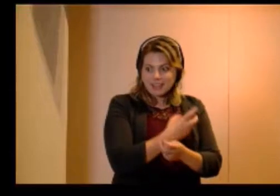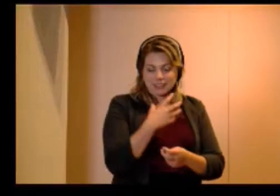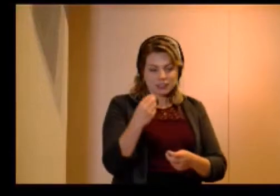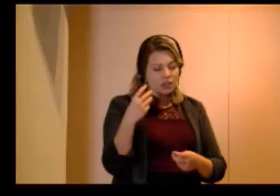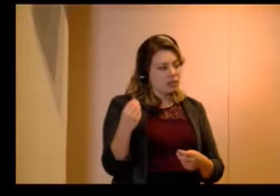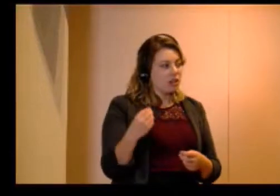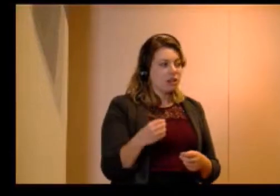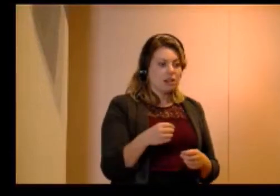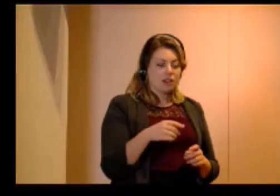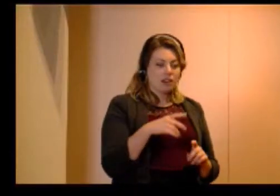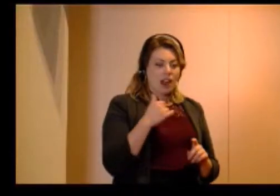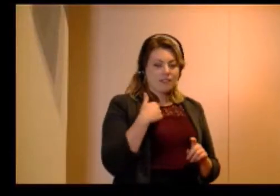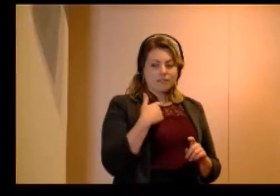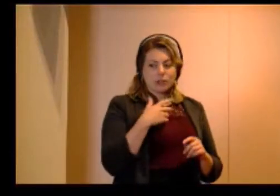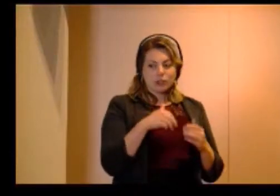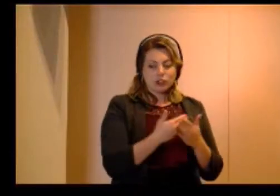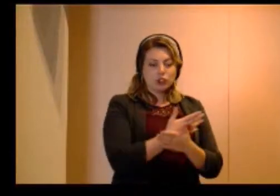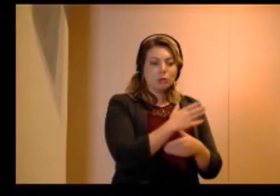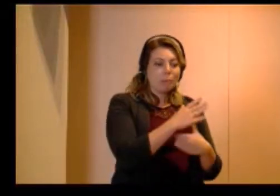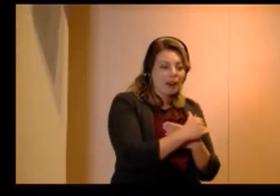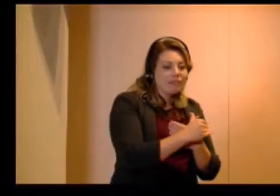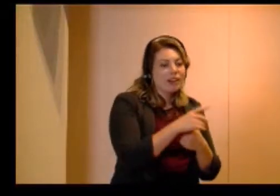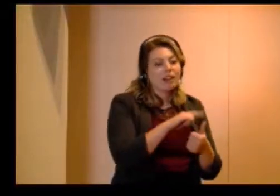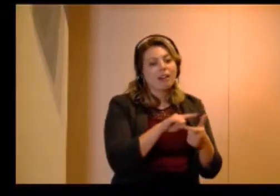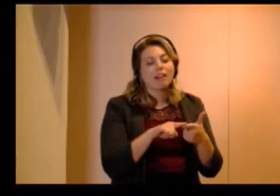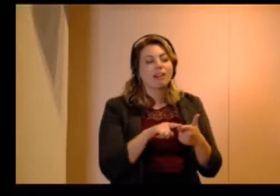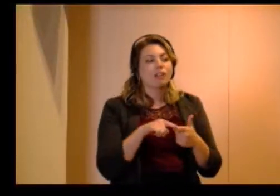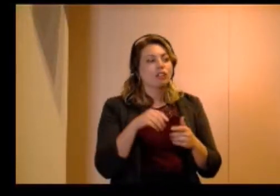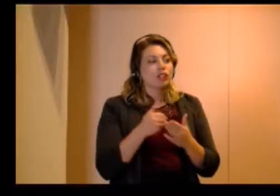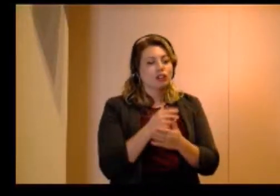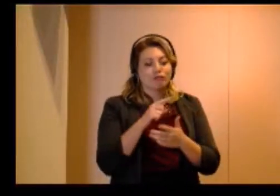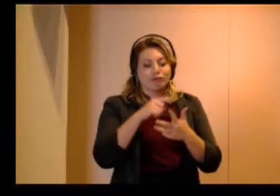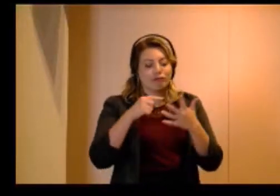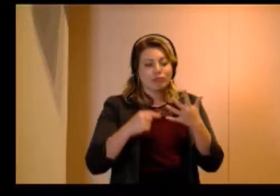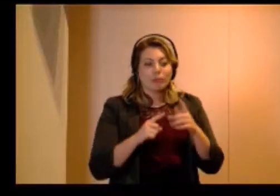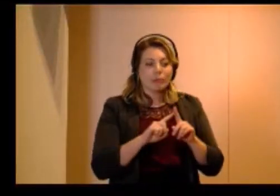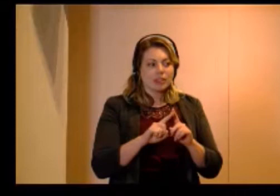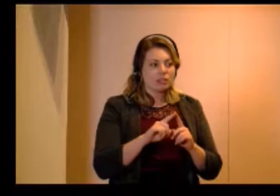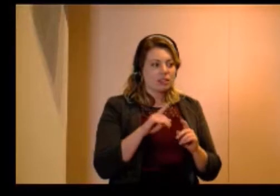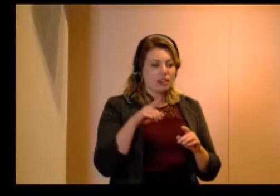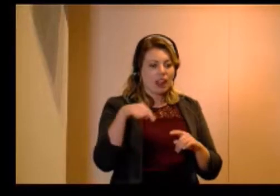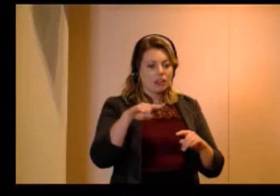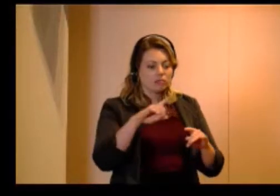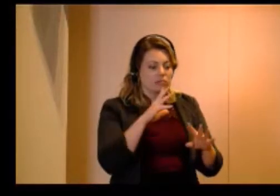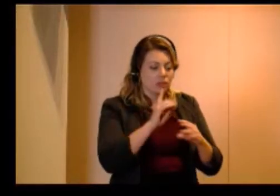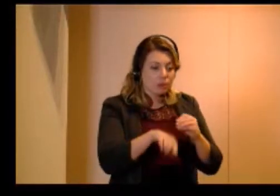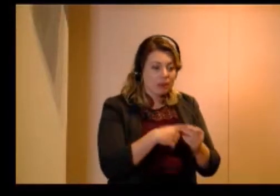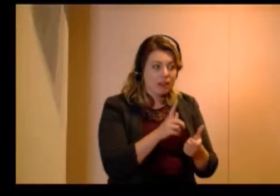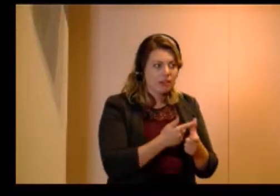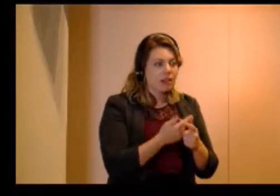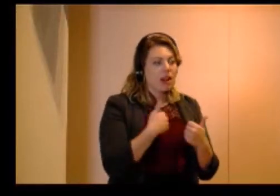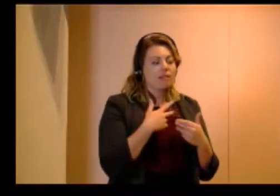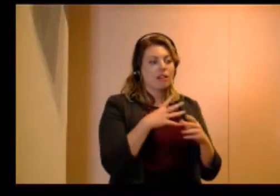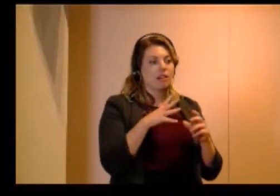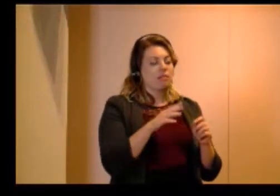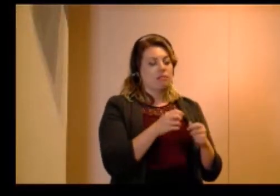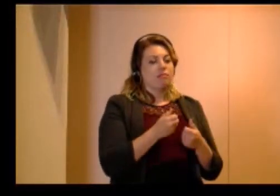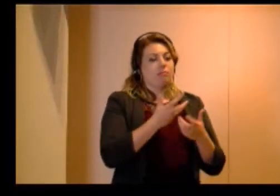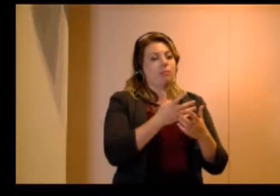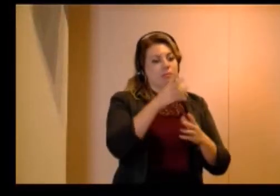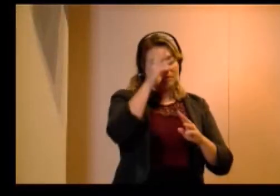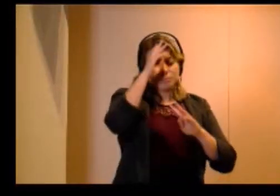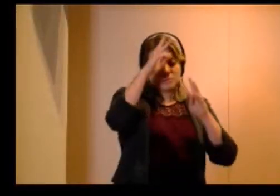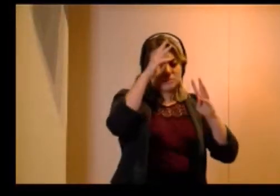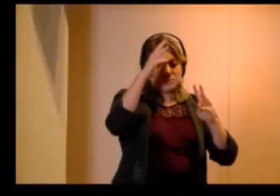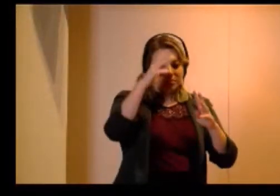The lotus leaf, the butterfly wing, and then people converge on that, and you really have this outburst of creativity and